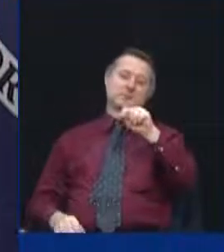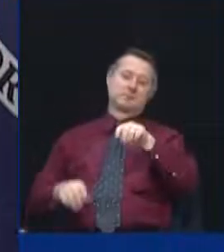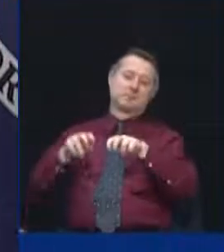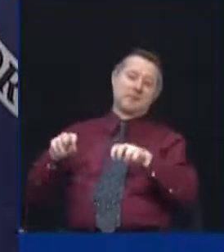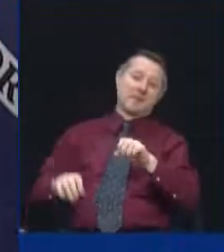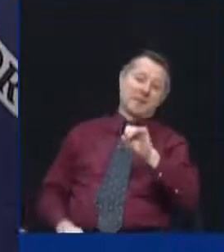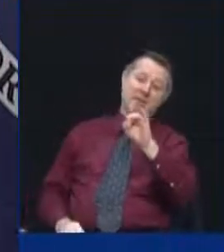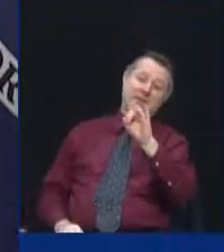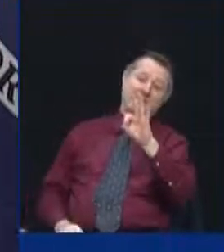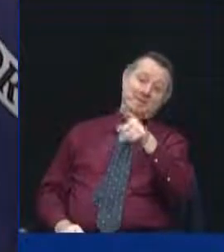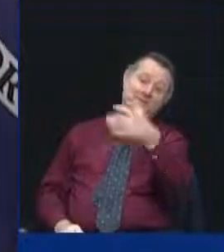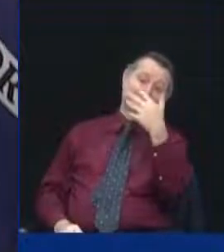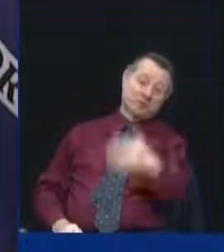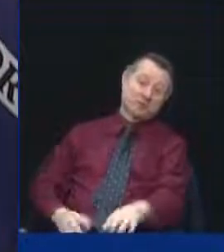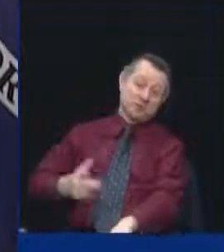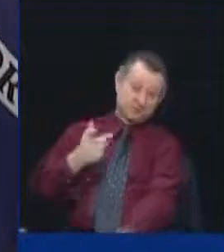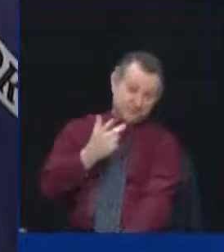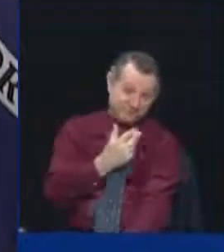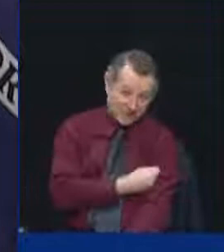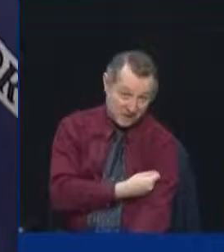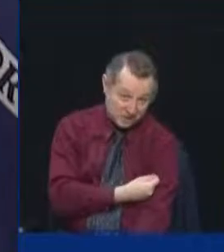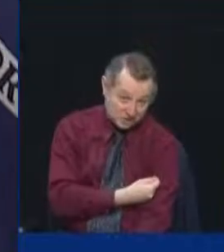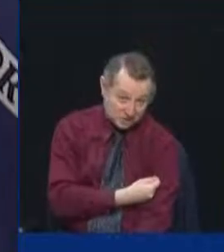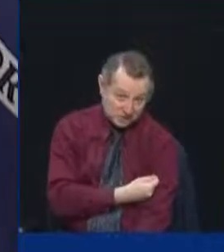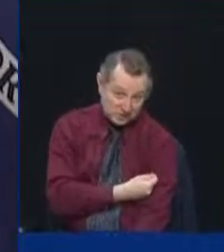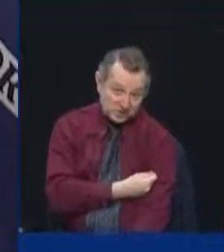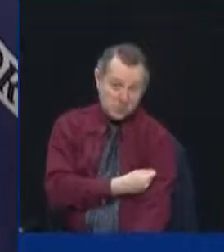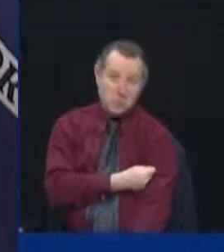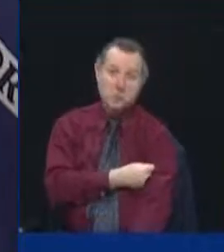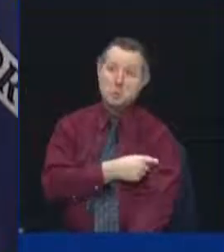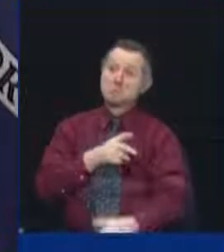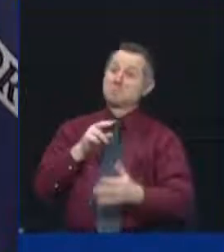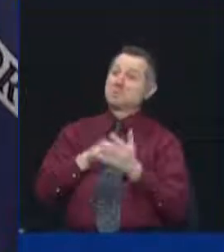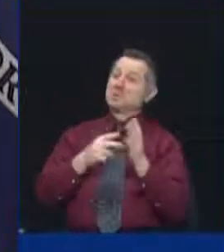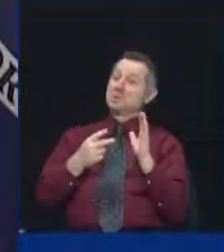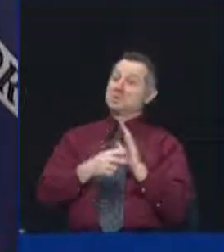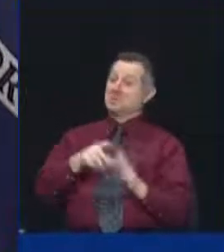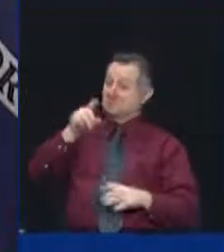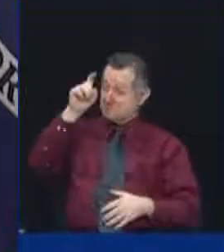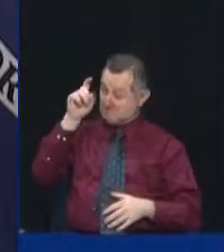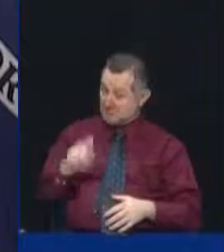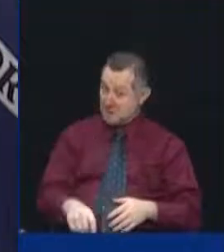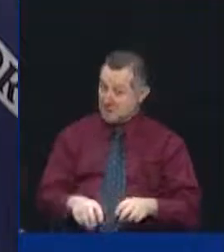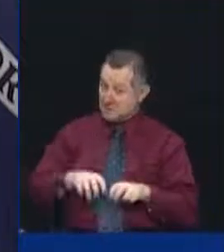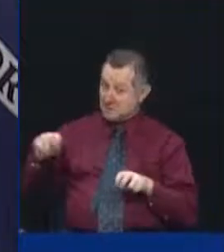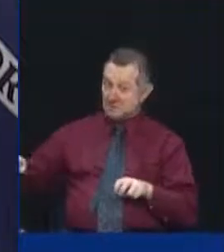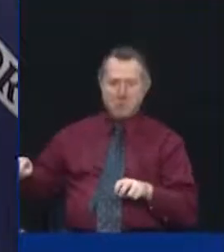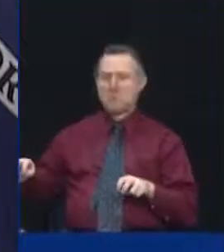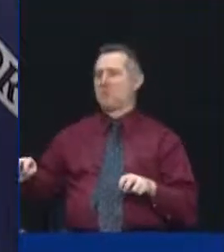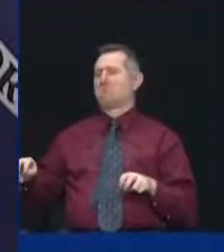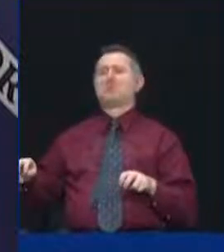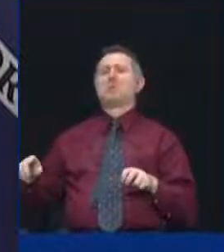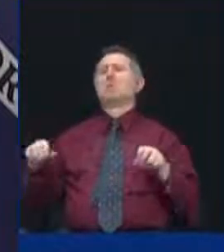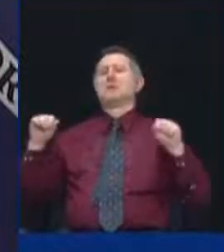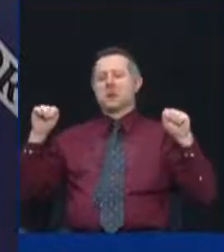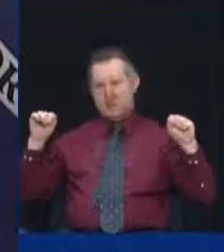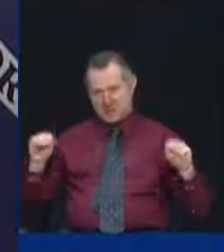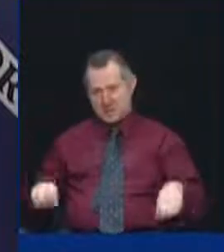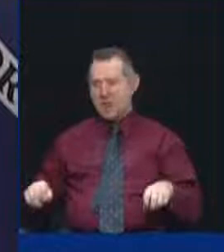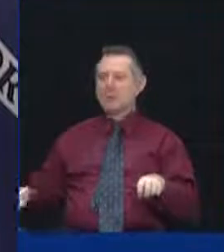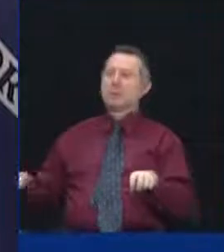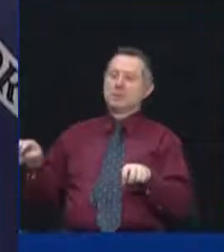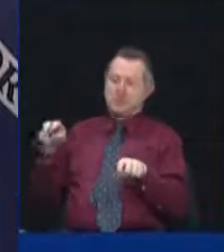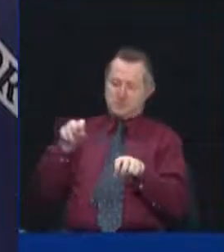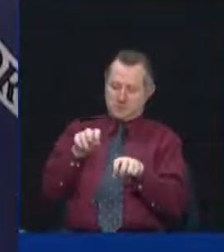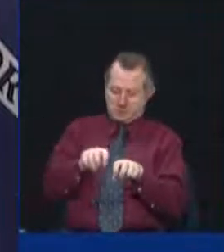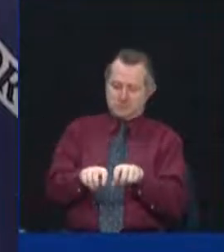vaccinated, we're saying we're going to relax the 6 foot rule in essence because